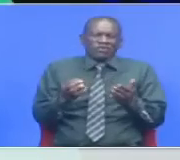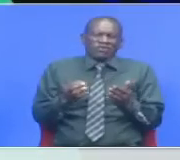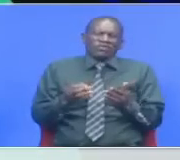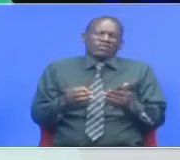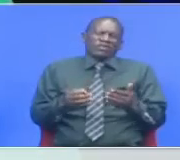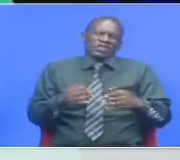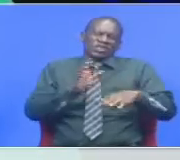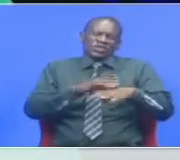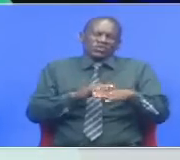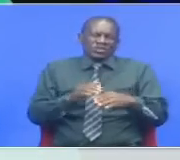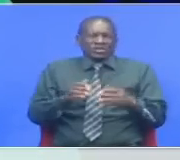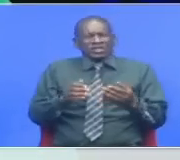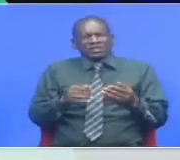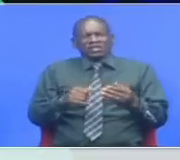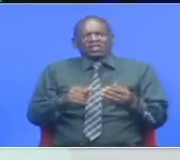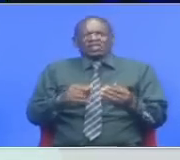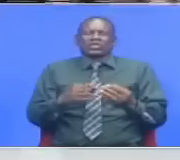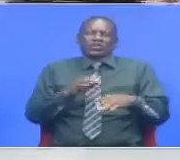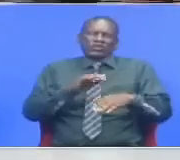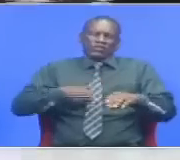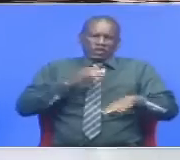now serves them to us.